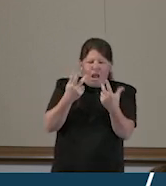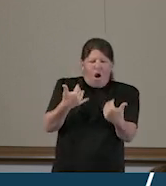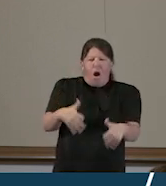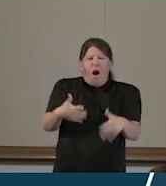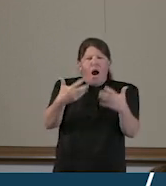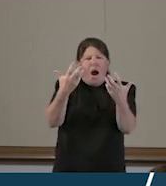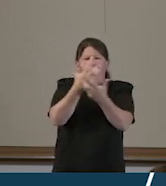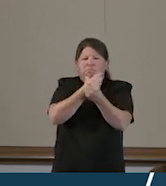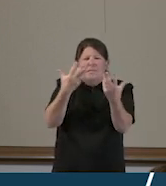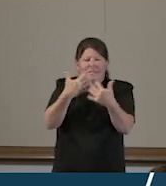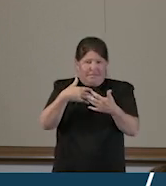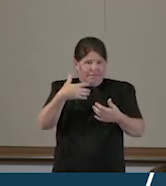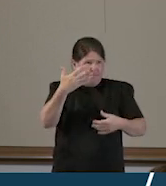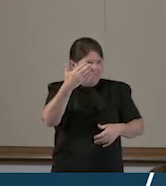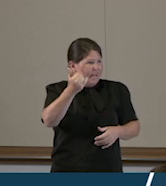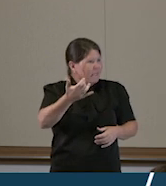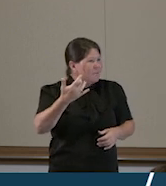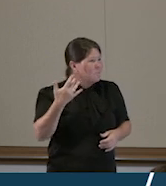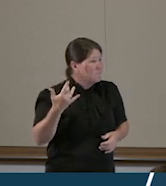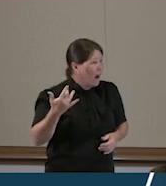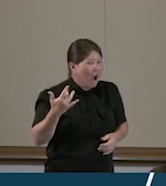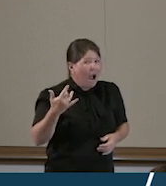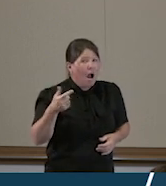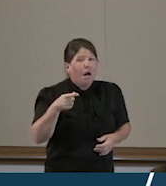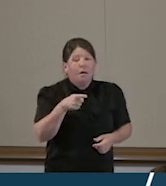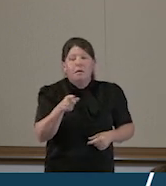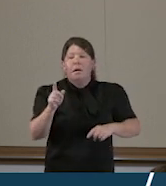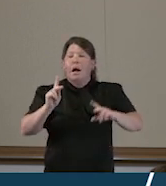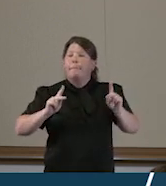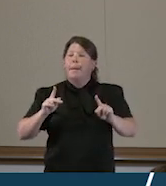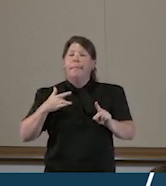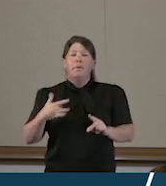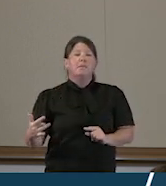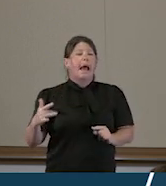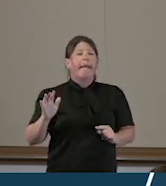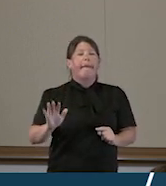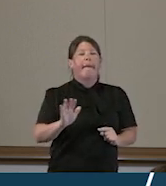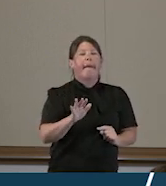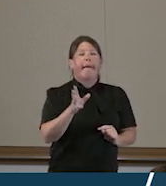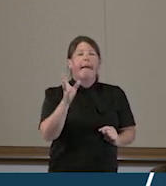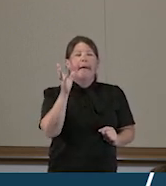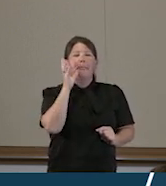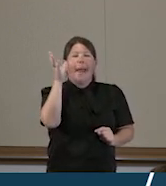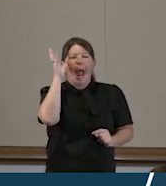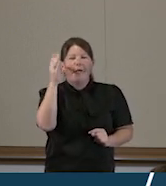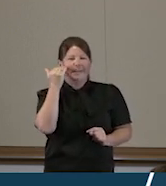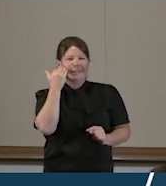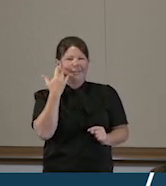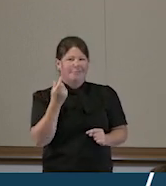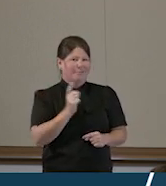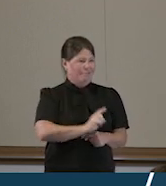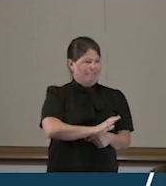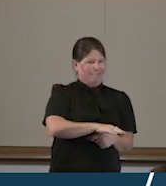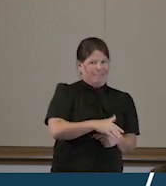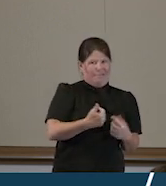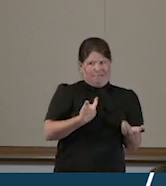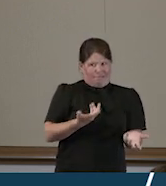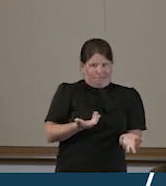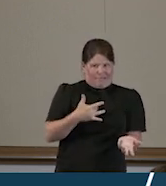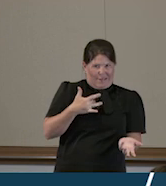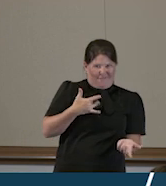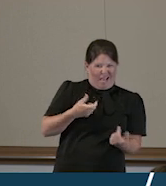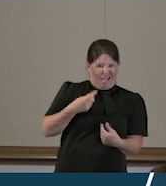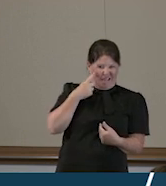I think a lot of times, especially for those individuals who are, the parents that come to me and they're like, I don't know,